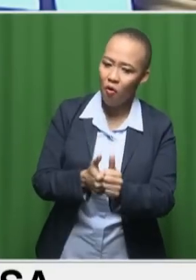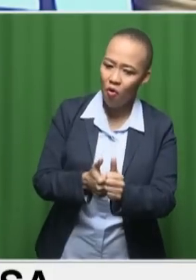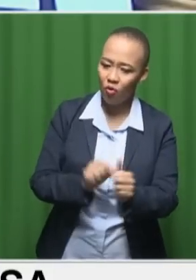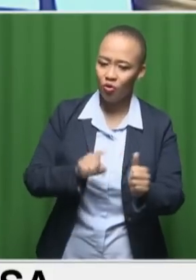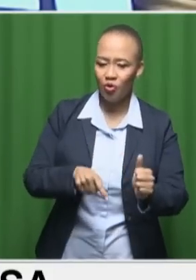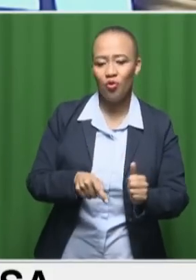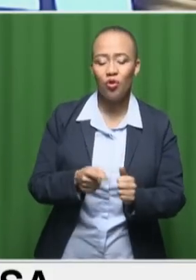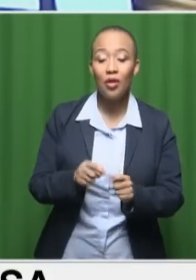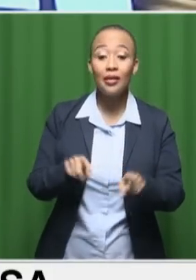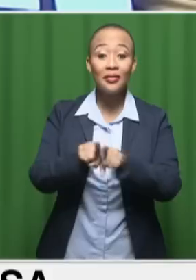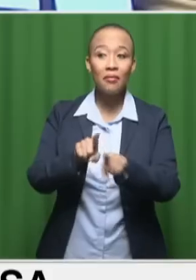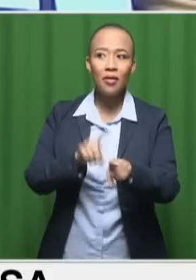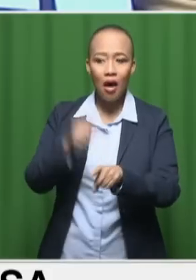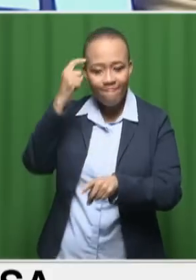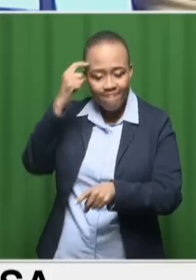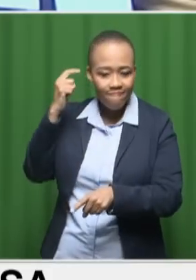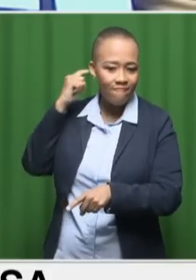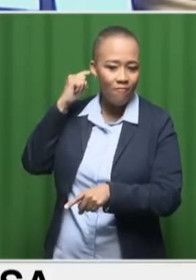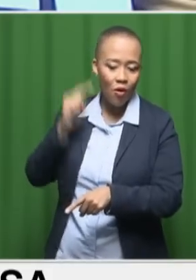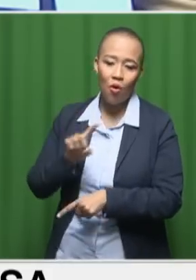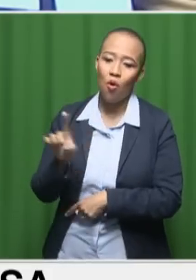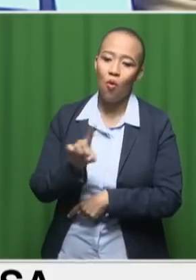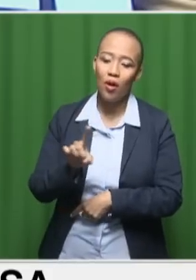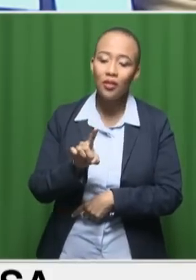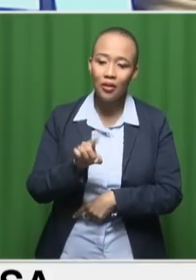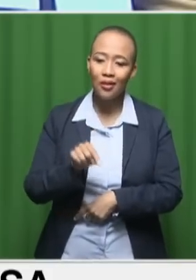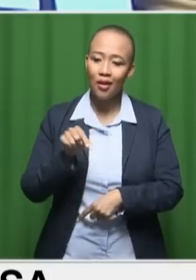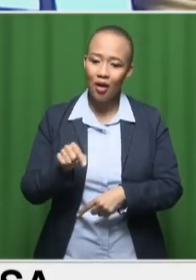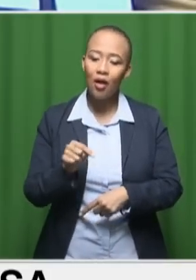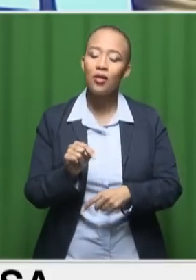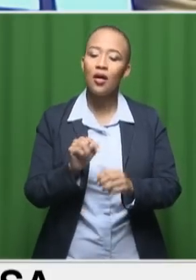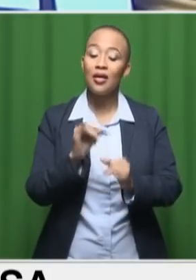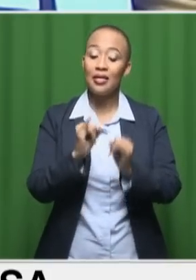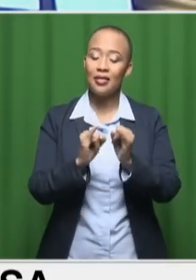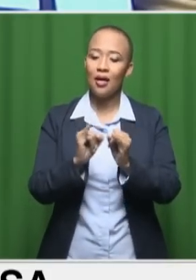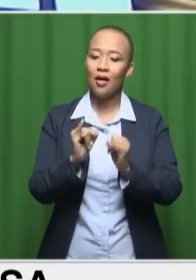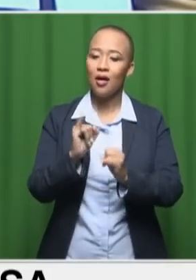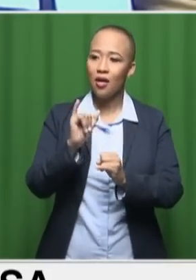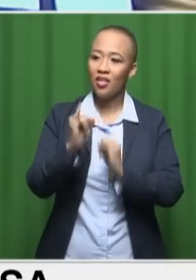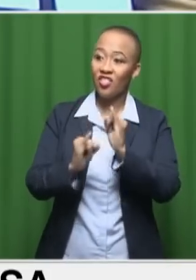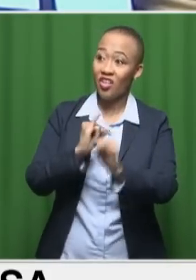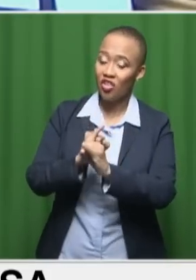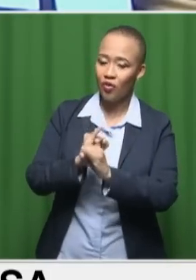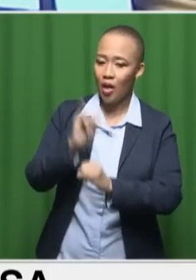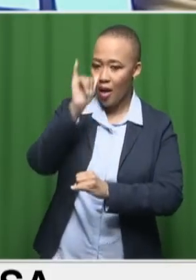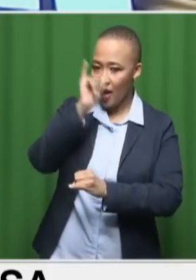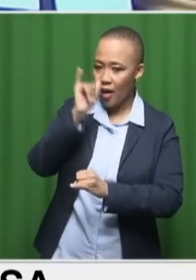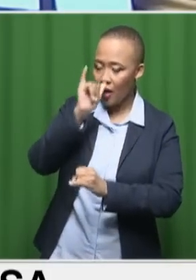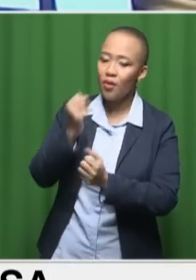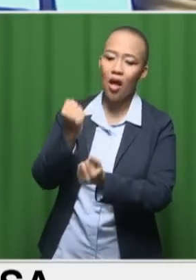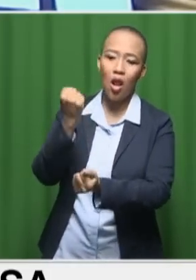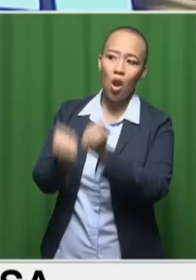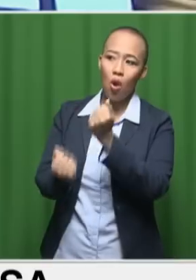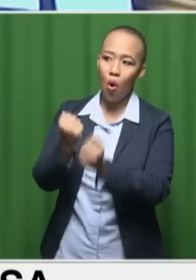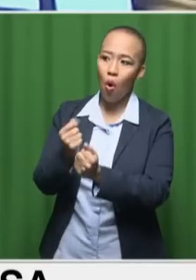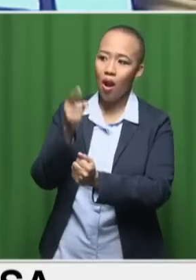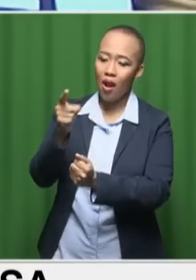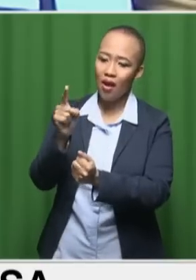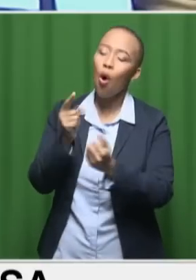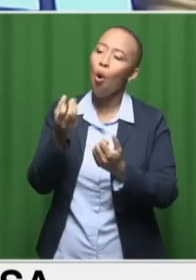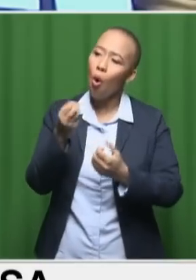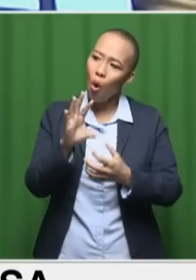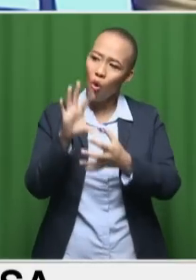arrested? My feeling at this stage is that there is a legal discussion within South Africa, but there is also a political engagement